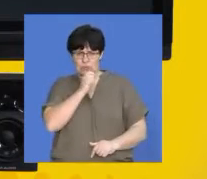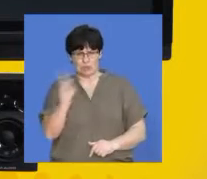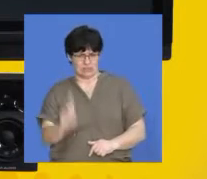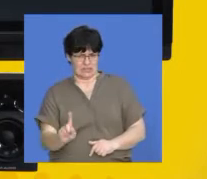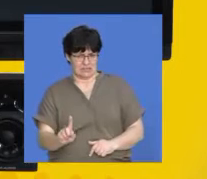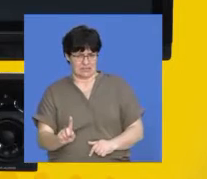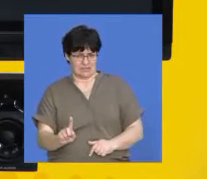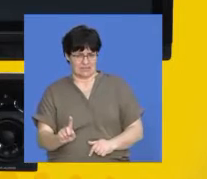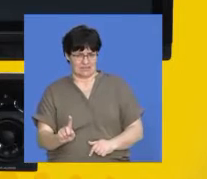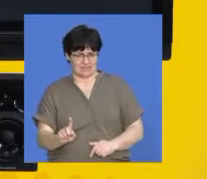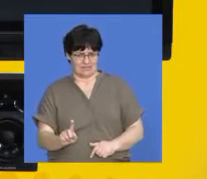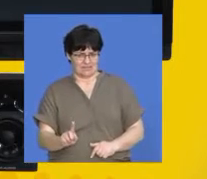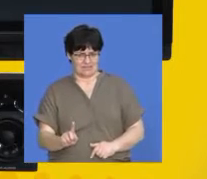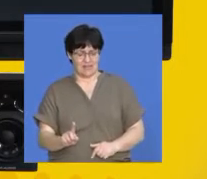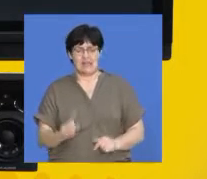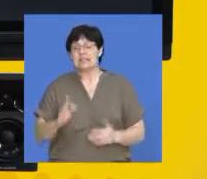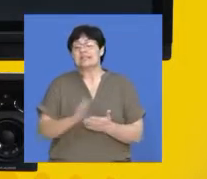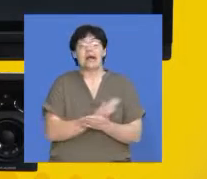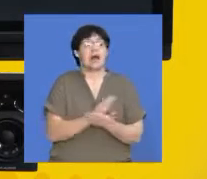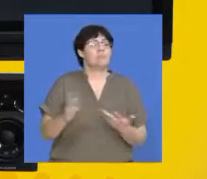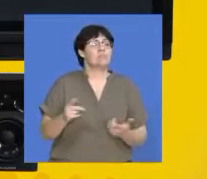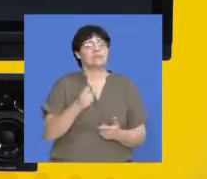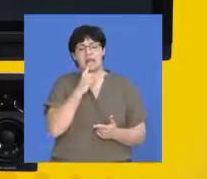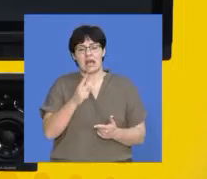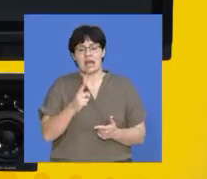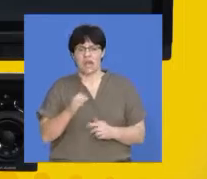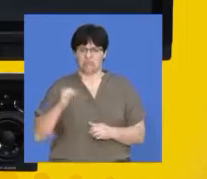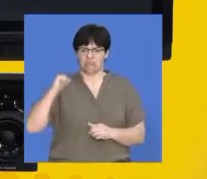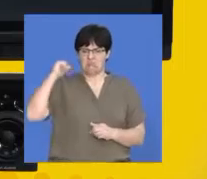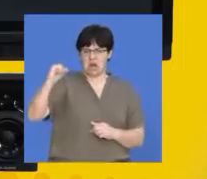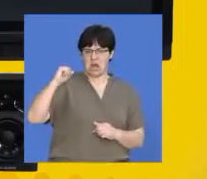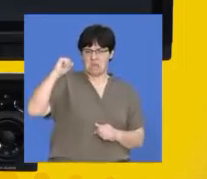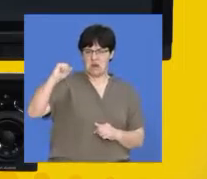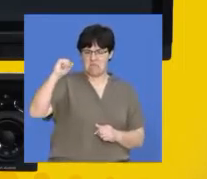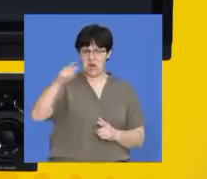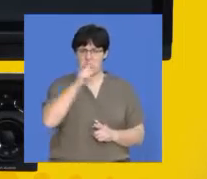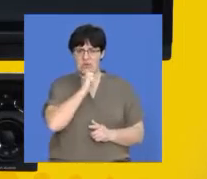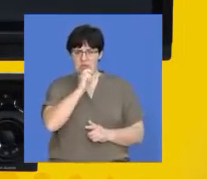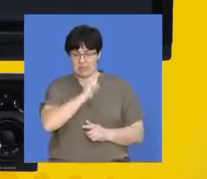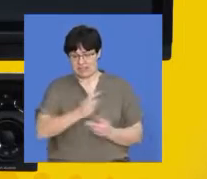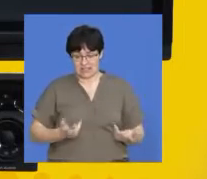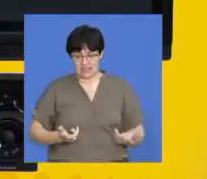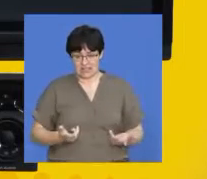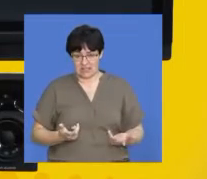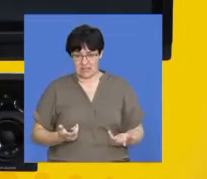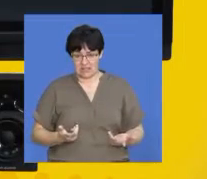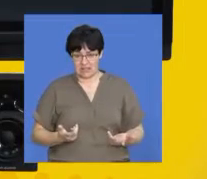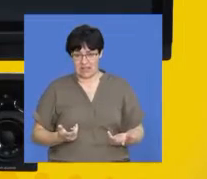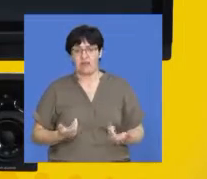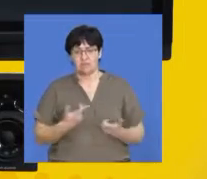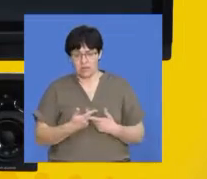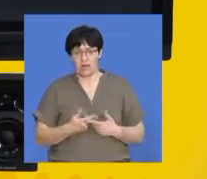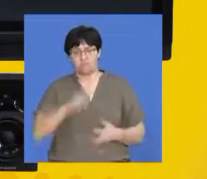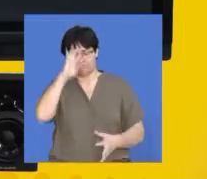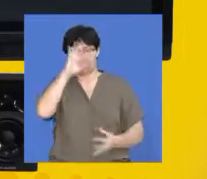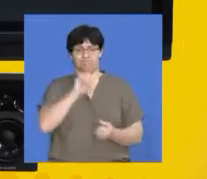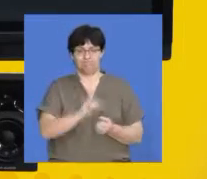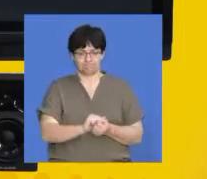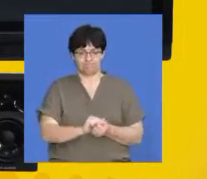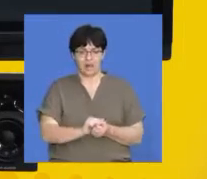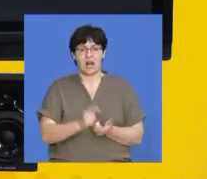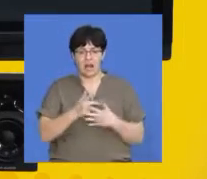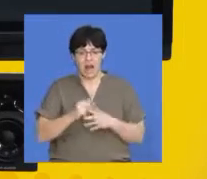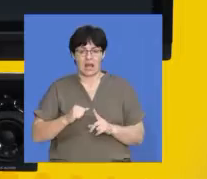to make it? Sometimes you will see a lot of propaganda that is being used, so you can make a conclusion from the type